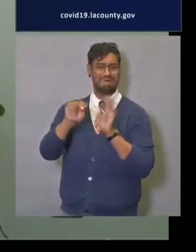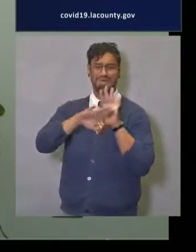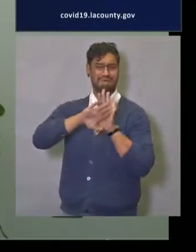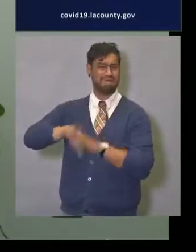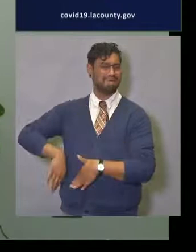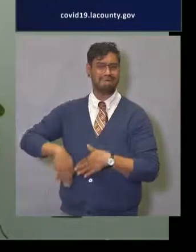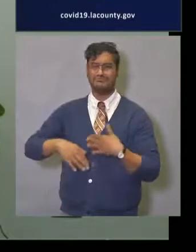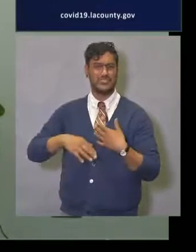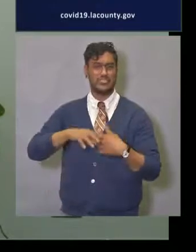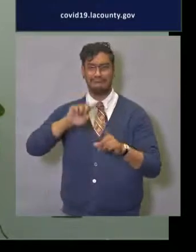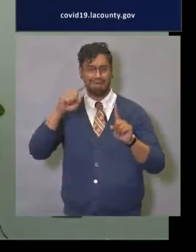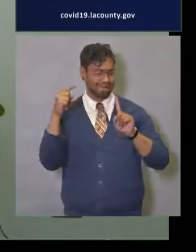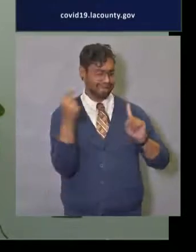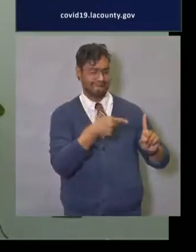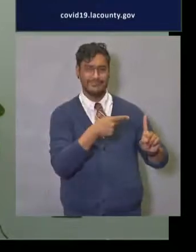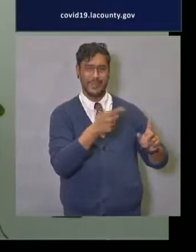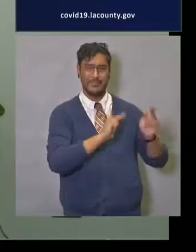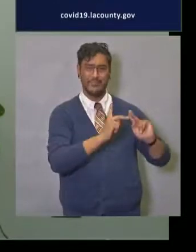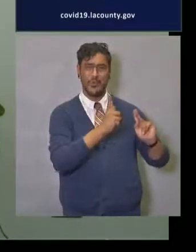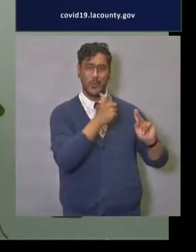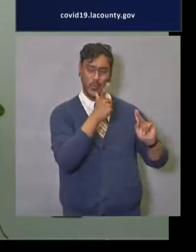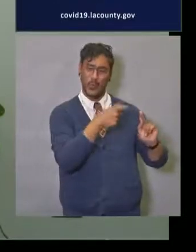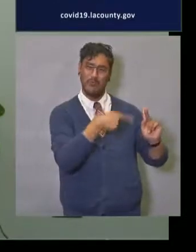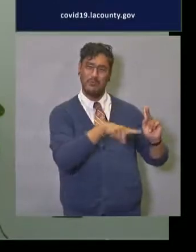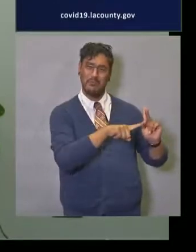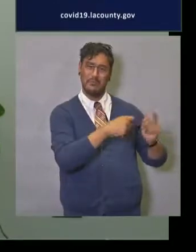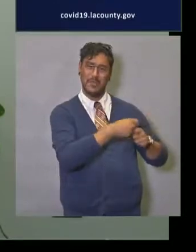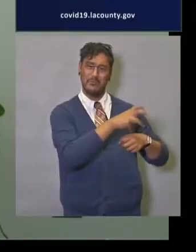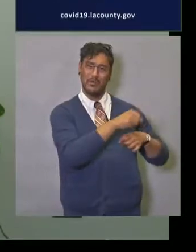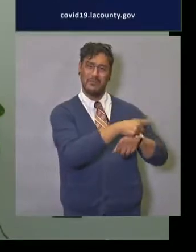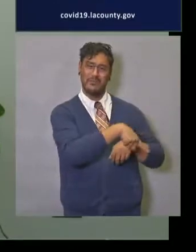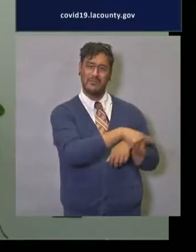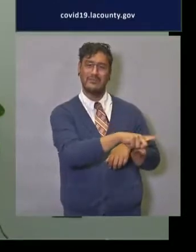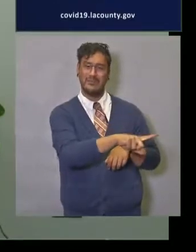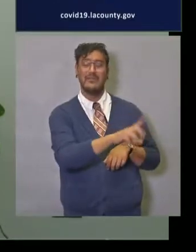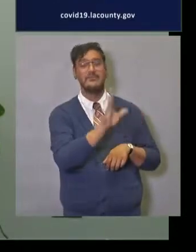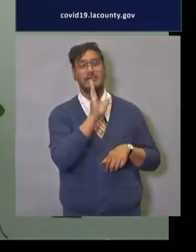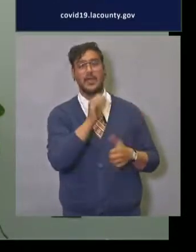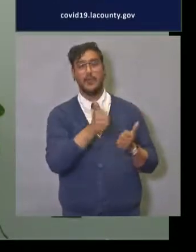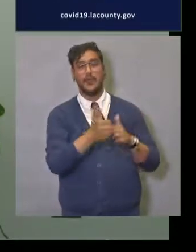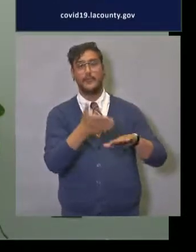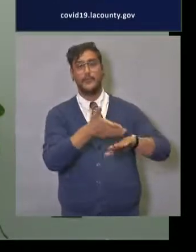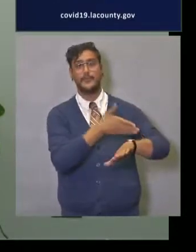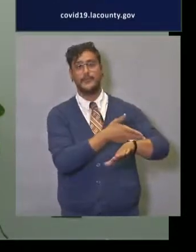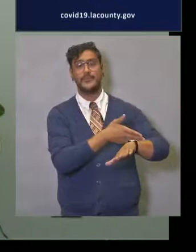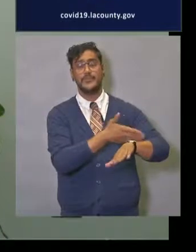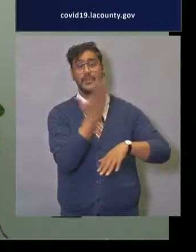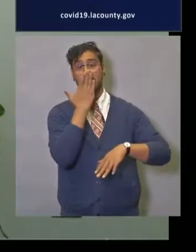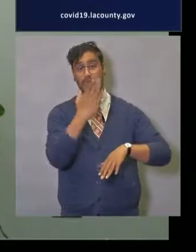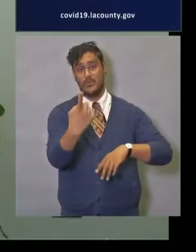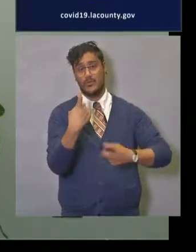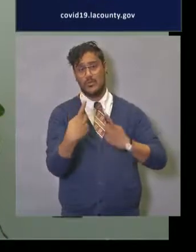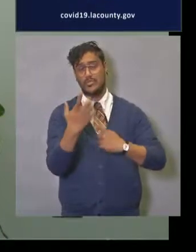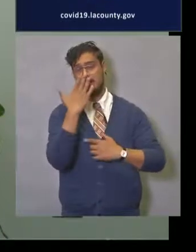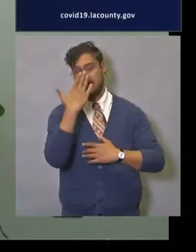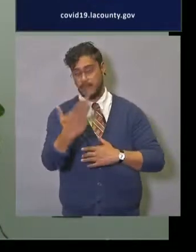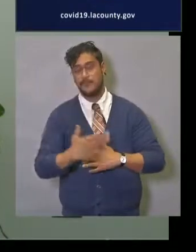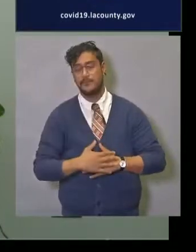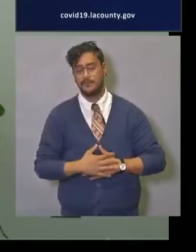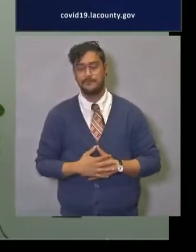appointments is what I think is going to make a difference as we move this forward. But thanks for your question.